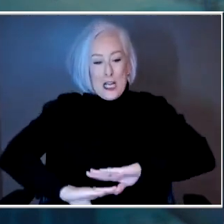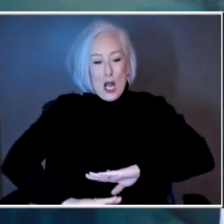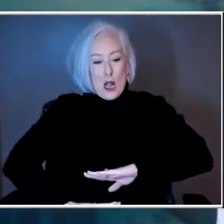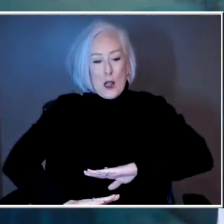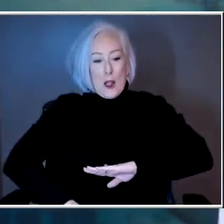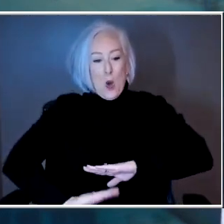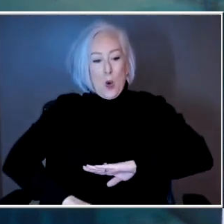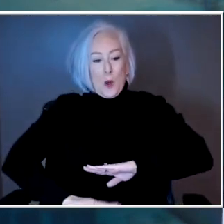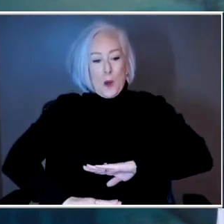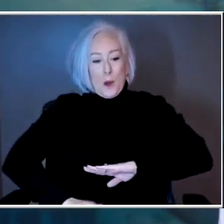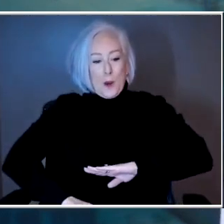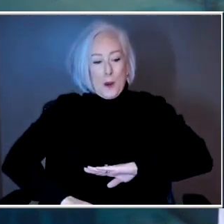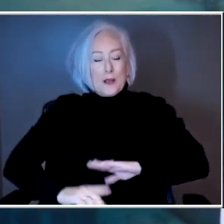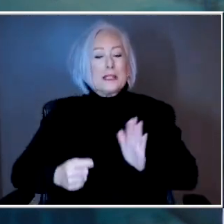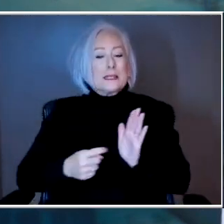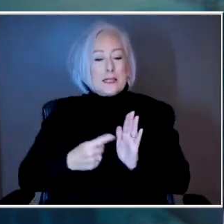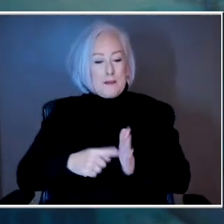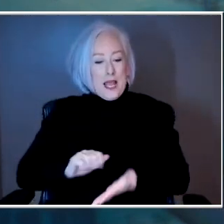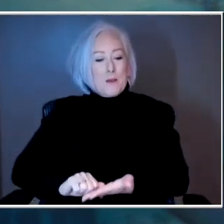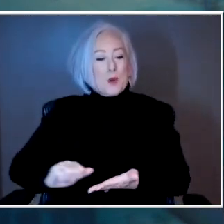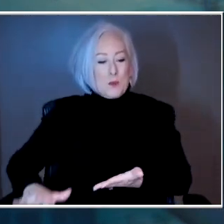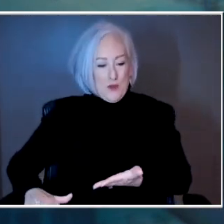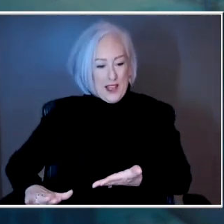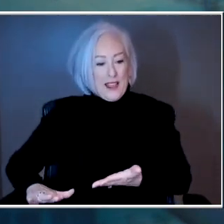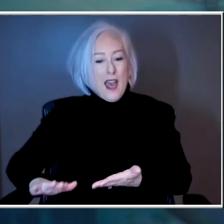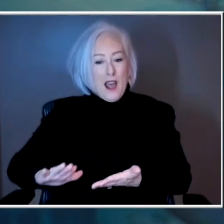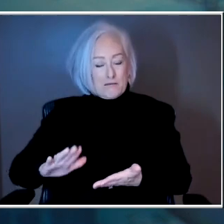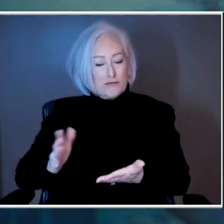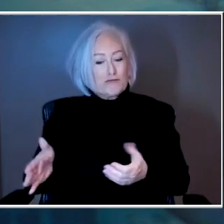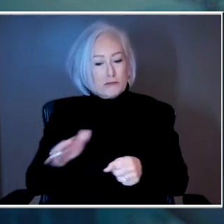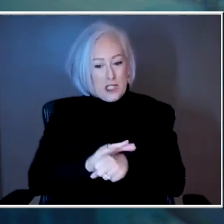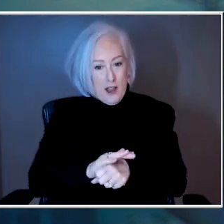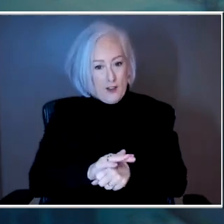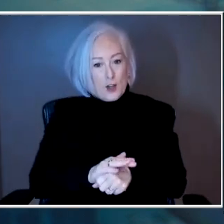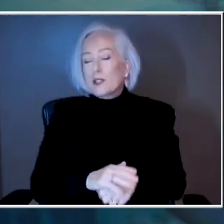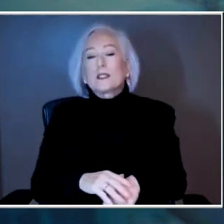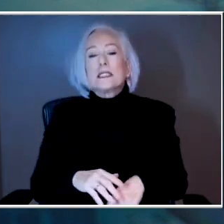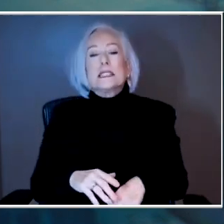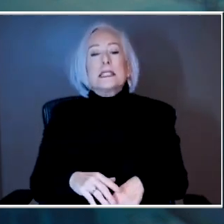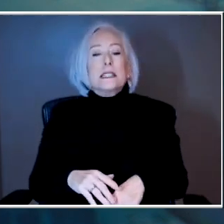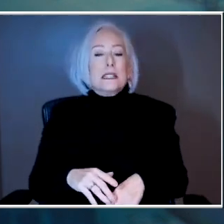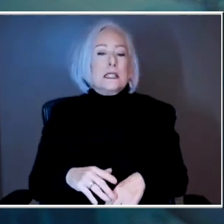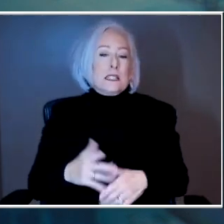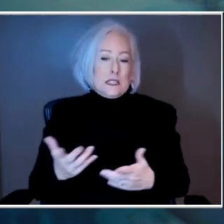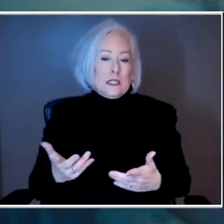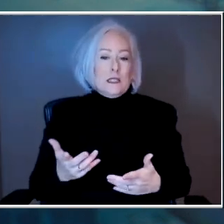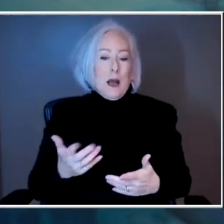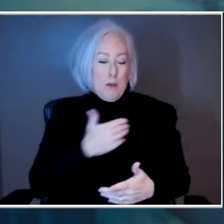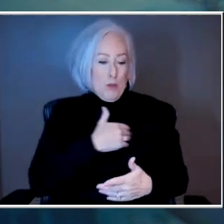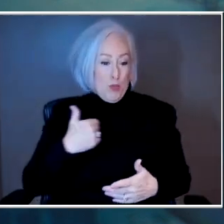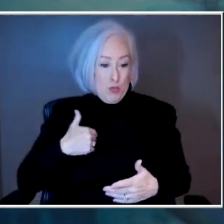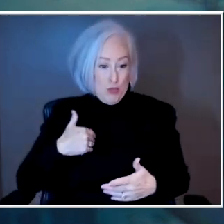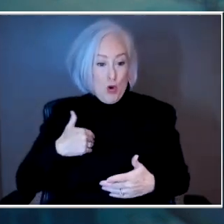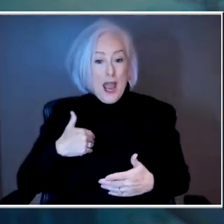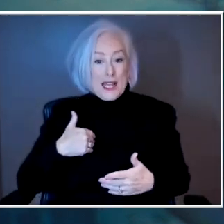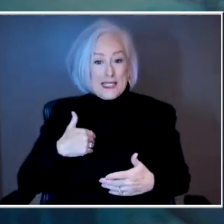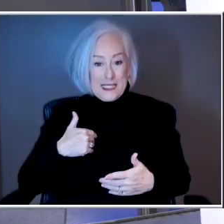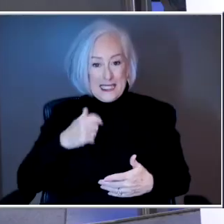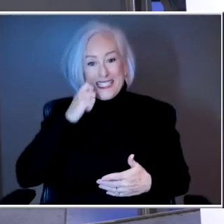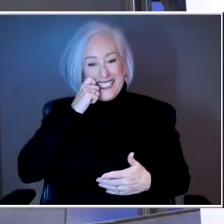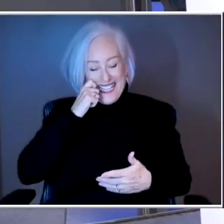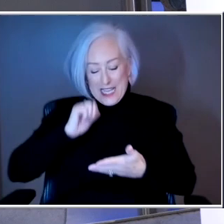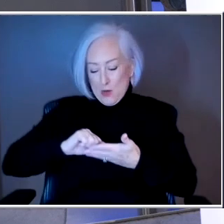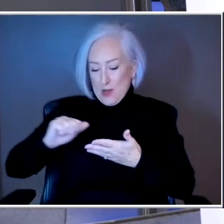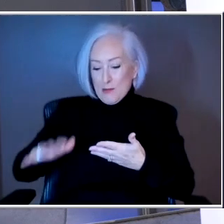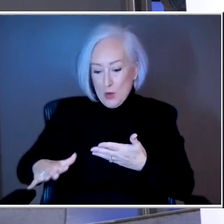then breast reduction is another common one, but you have to have enough weight removal with the breast reduction for it to be considered insurance covered. Any